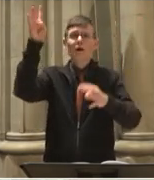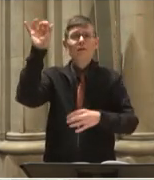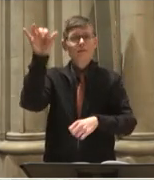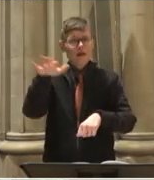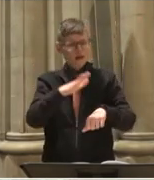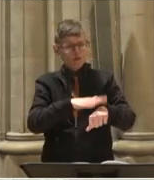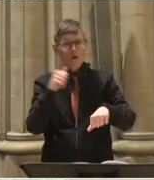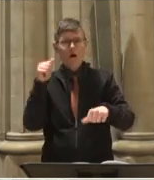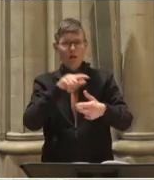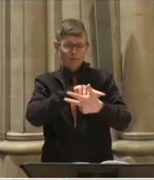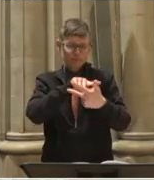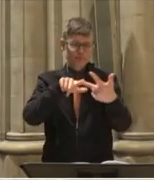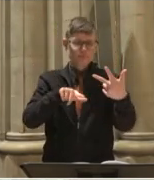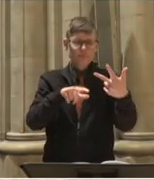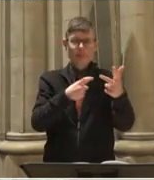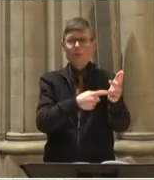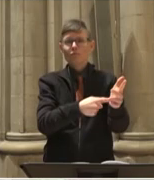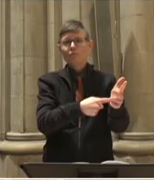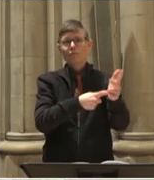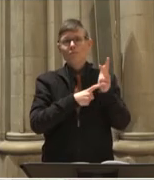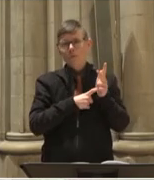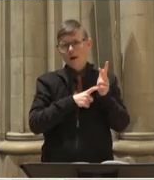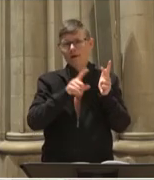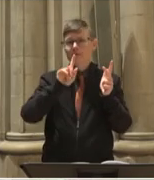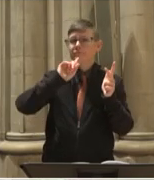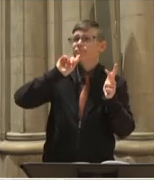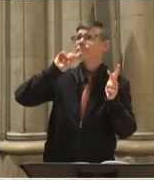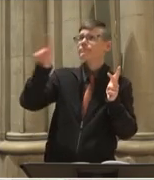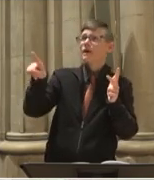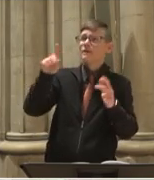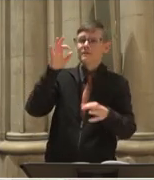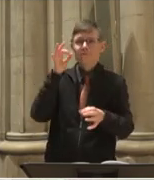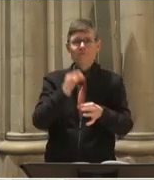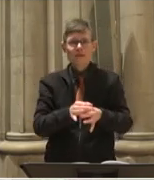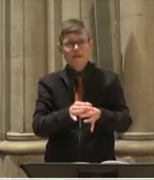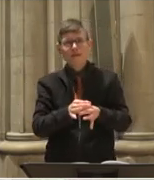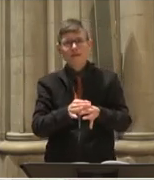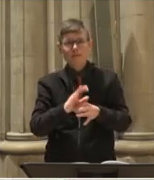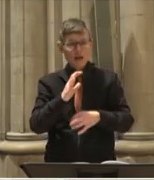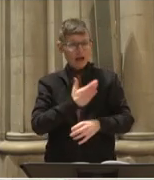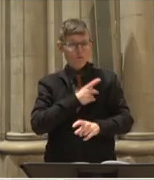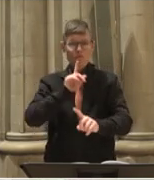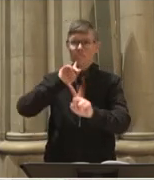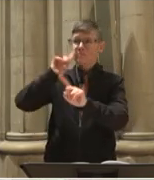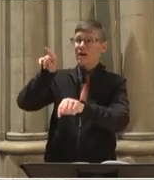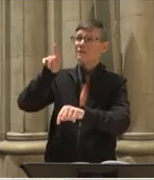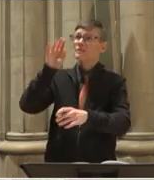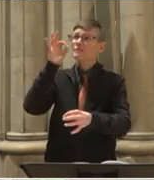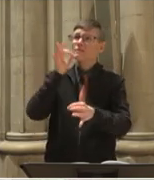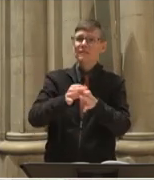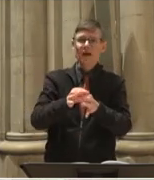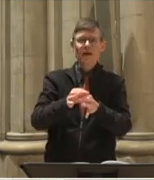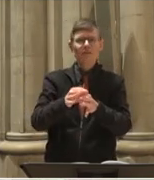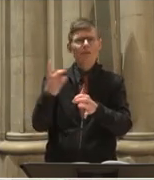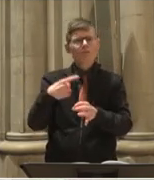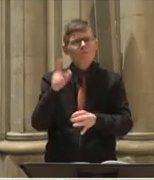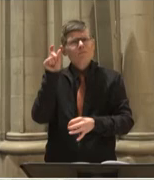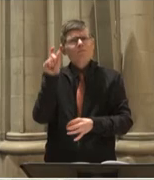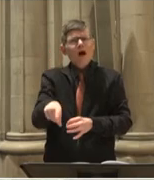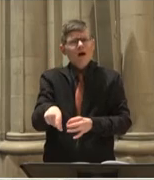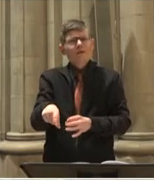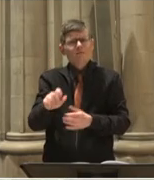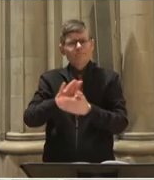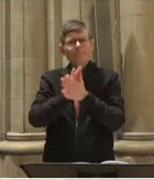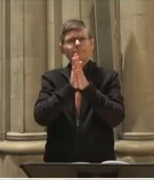requires a response of faith. A response of faith to be that light of